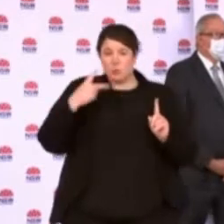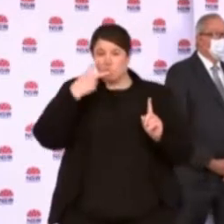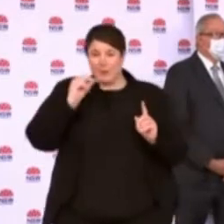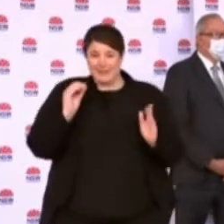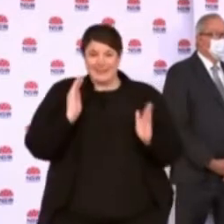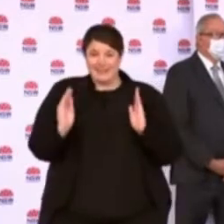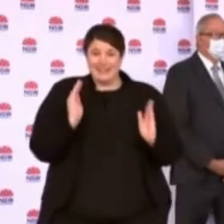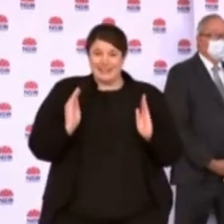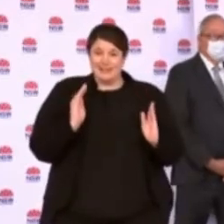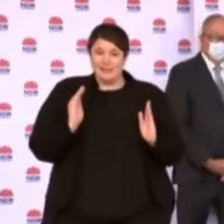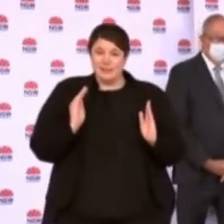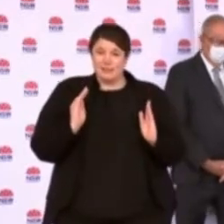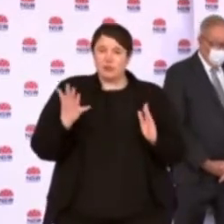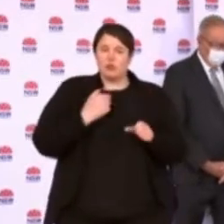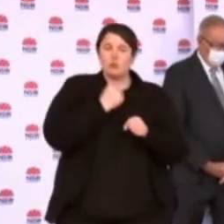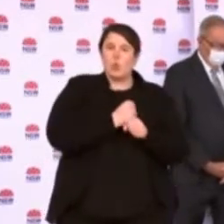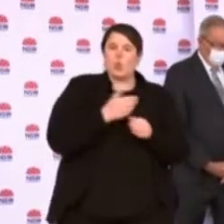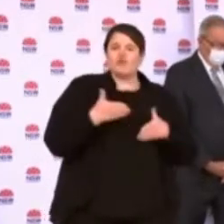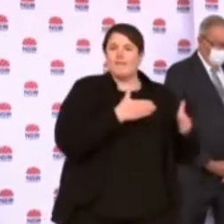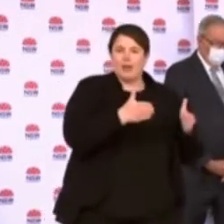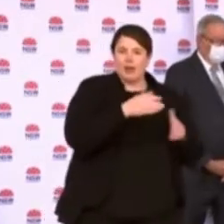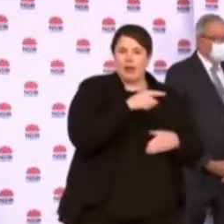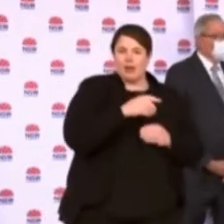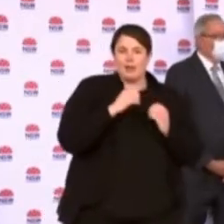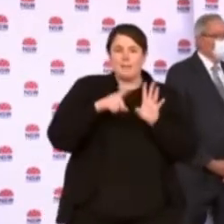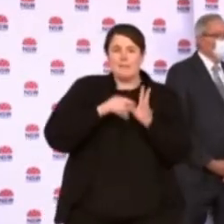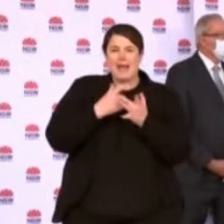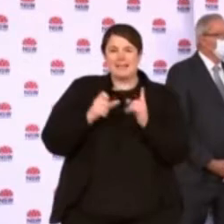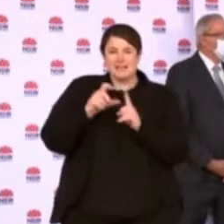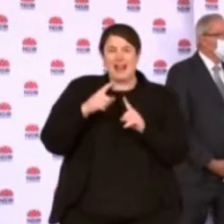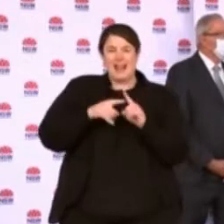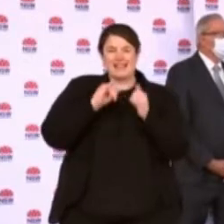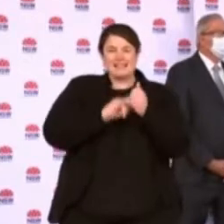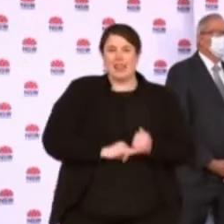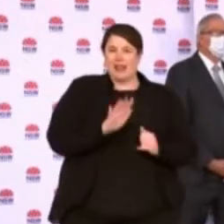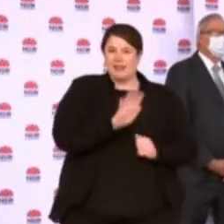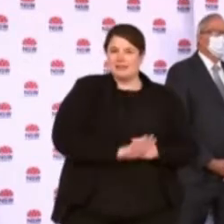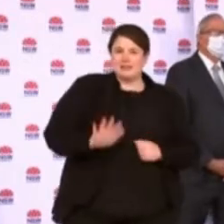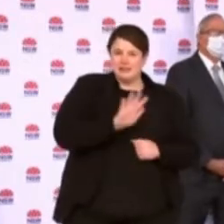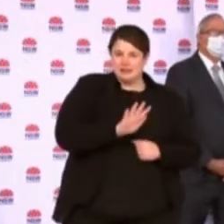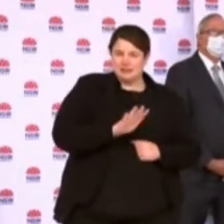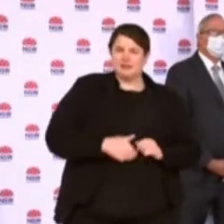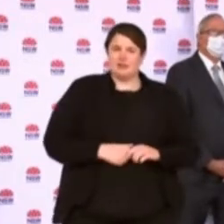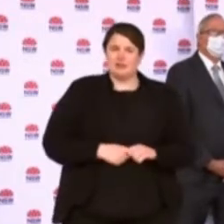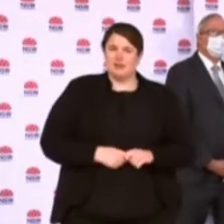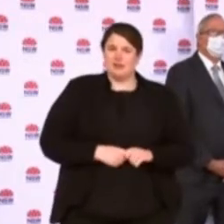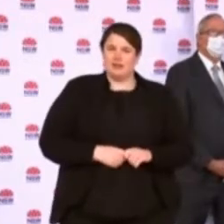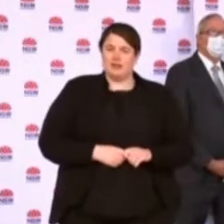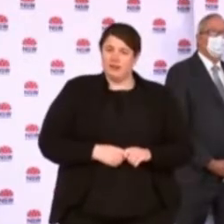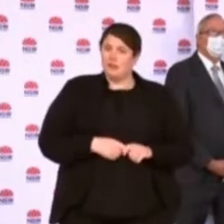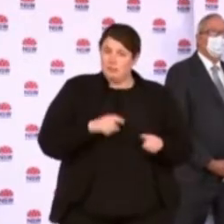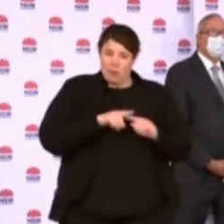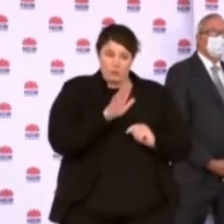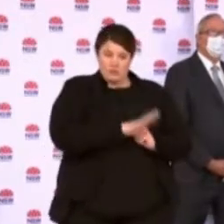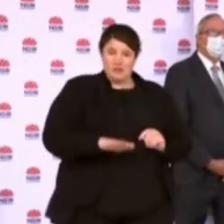group in the Georges River, Bayside and Sutherland local government areas. And they're